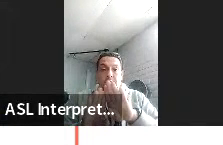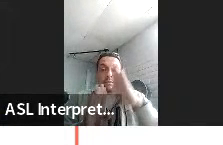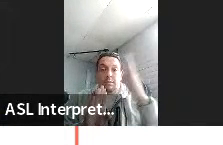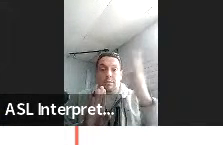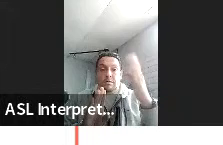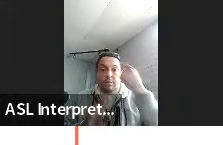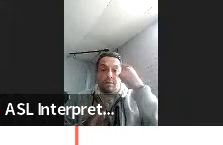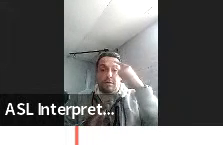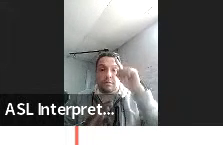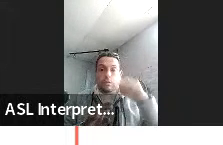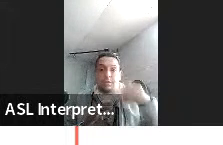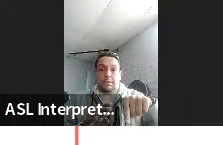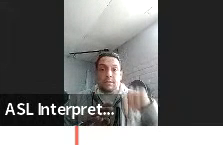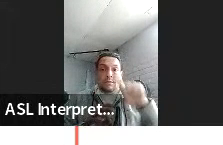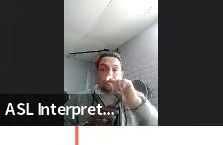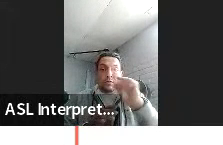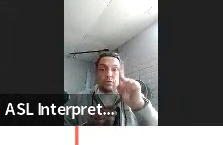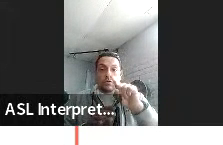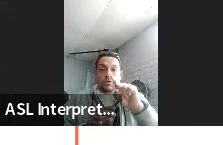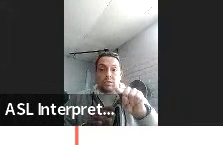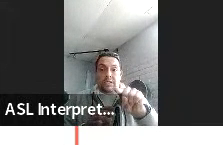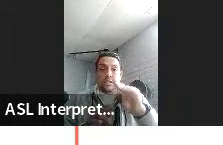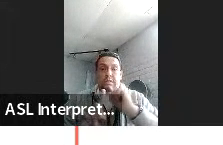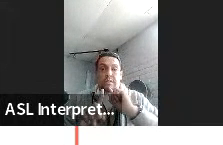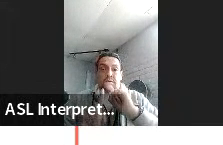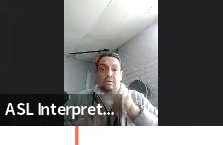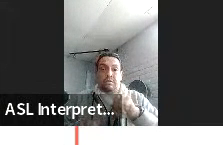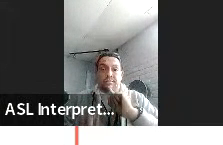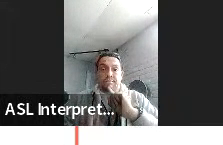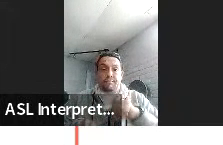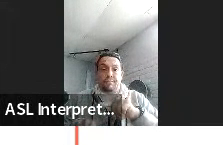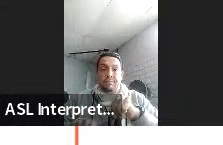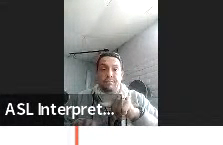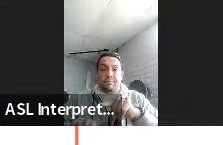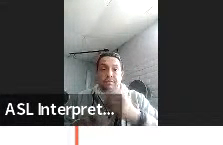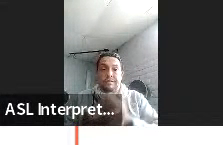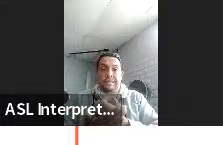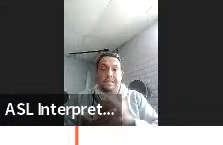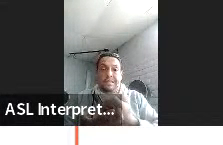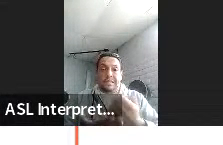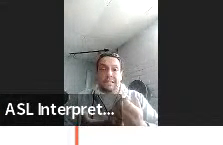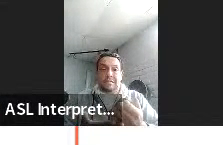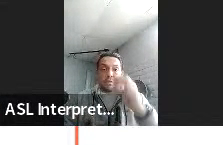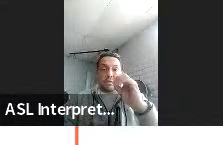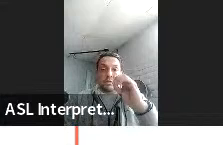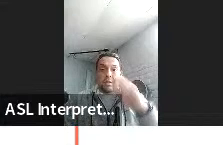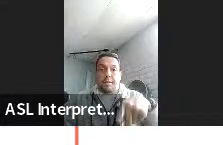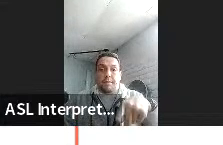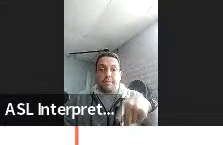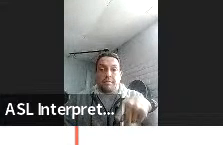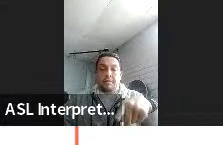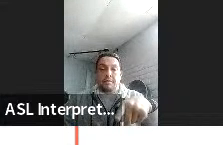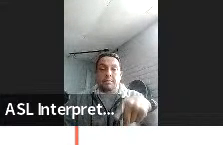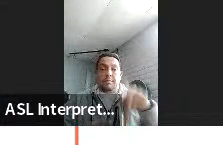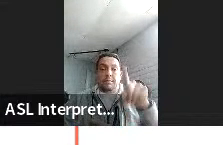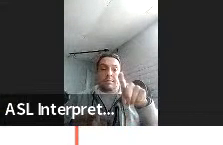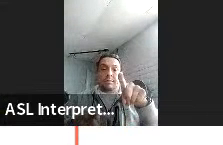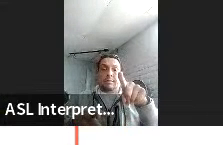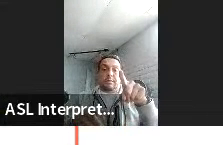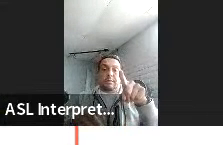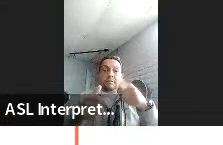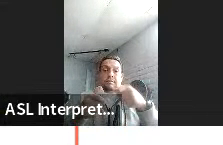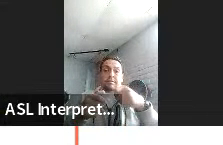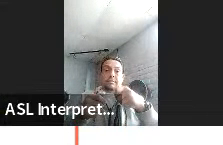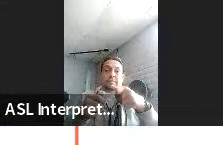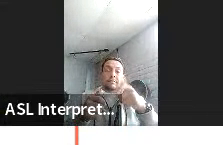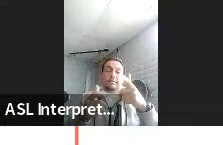portion of the evening where we can continue a conversation about economic opportunity through the City of Yes text amendments. As a reminder, you have